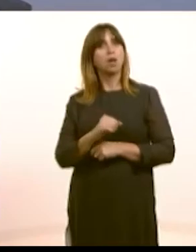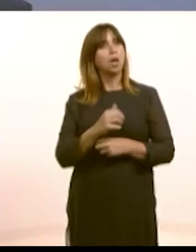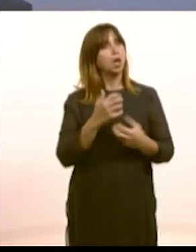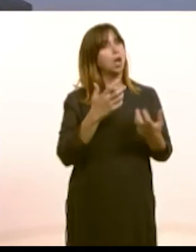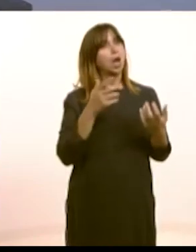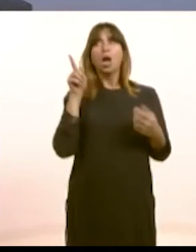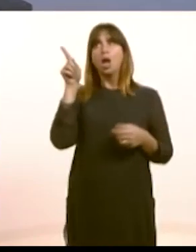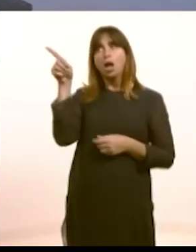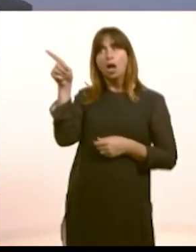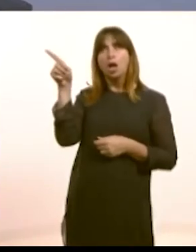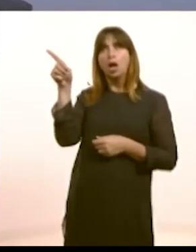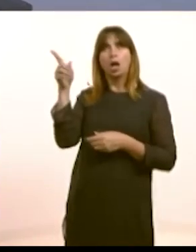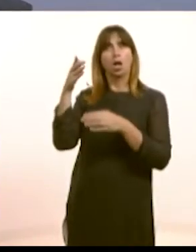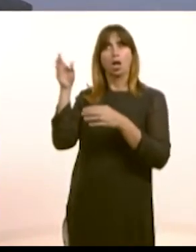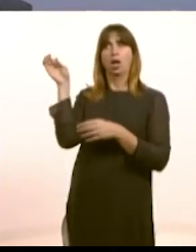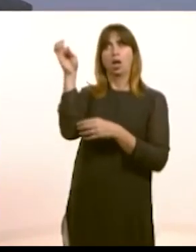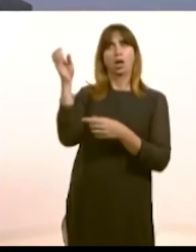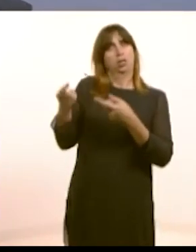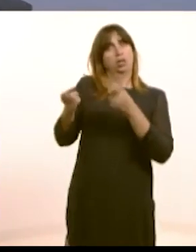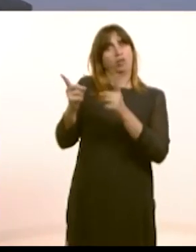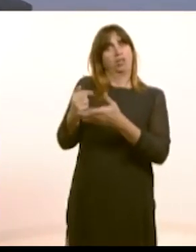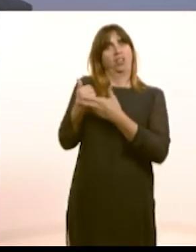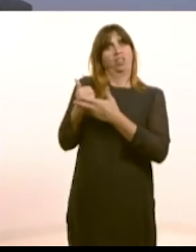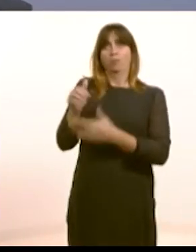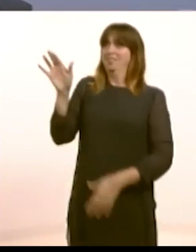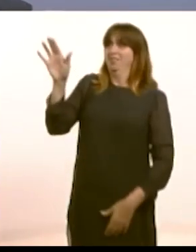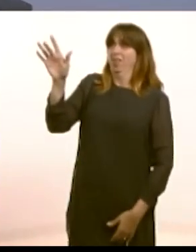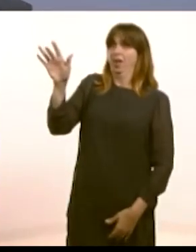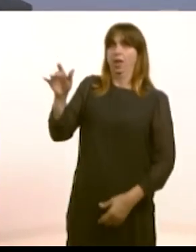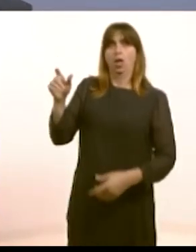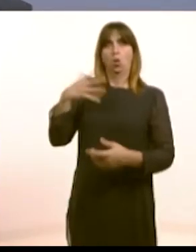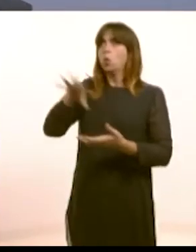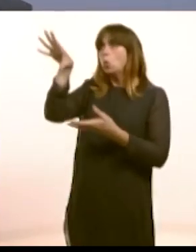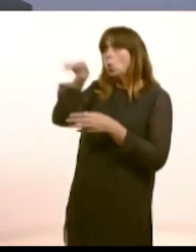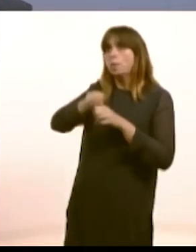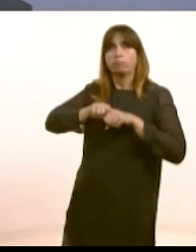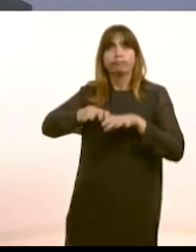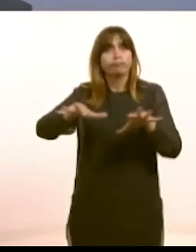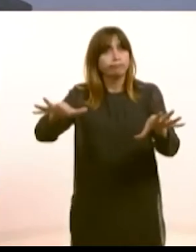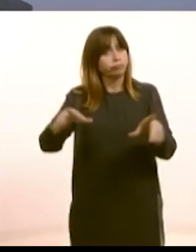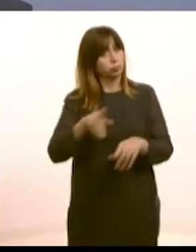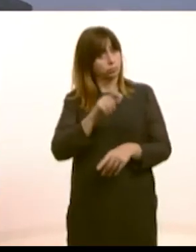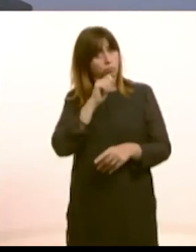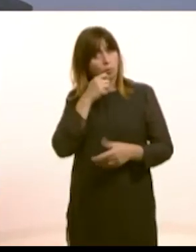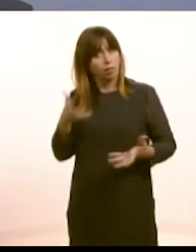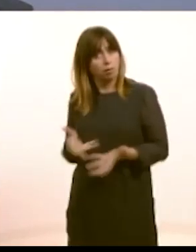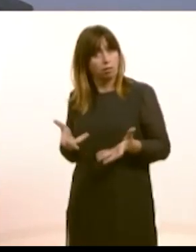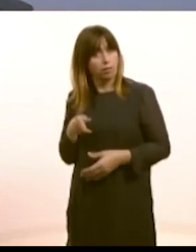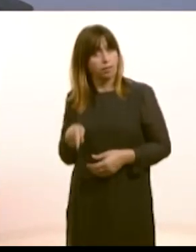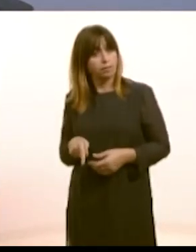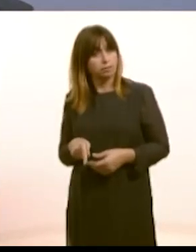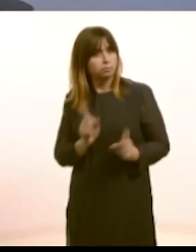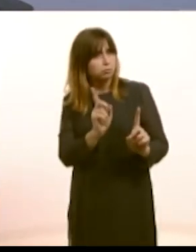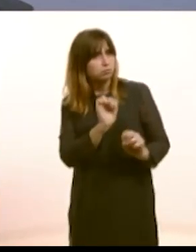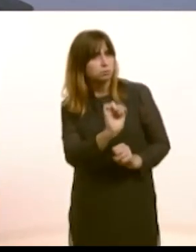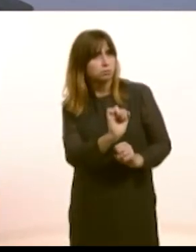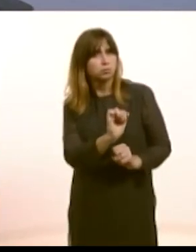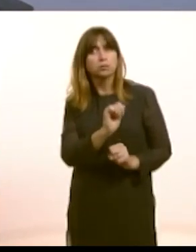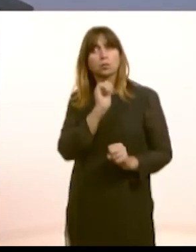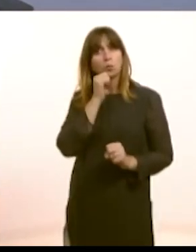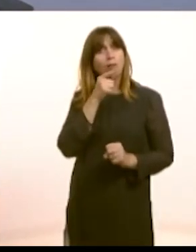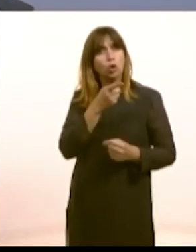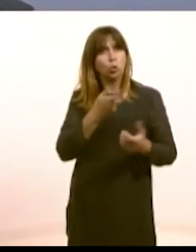embed this role, given the ever-changing nature of healthcare provision? And will you review or undertake to discuss